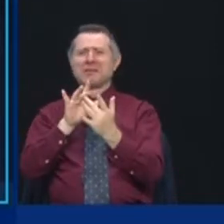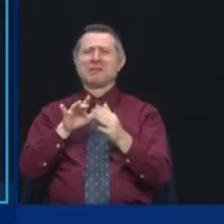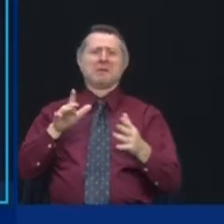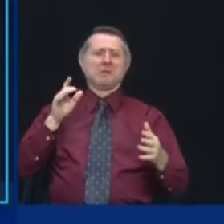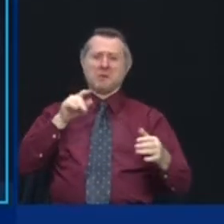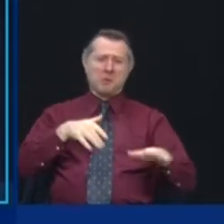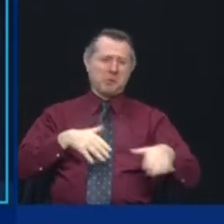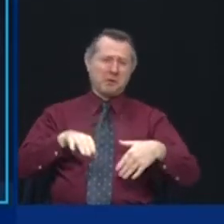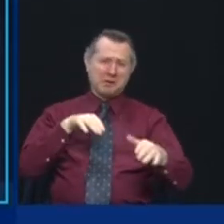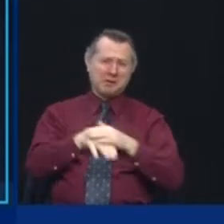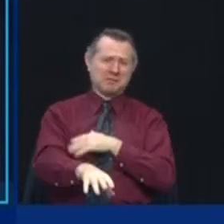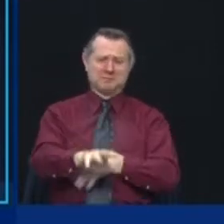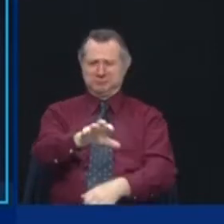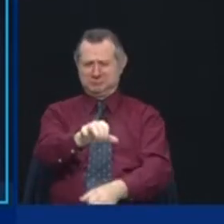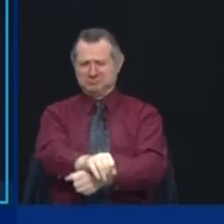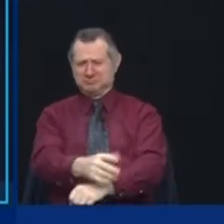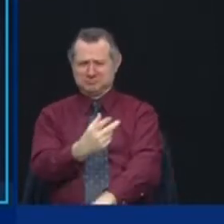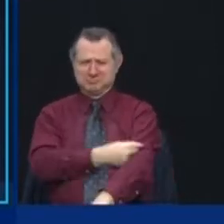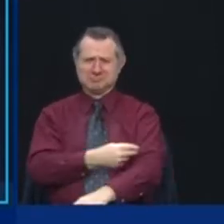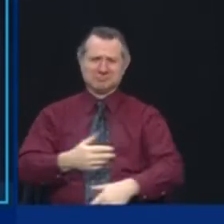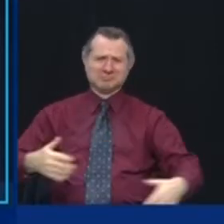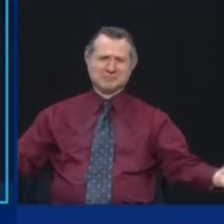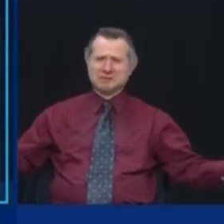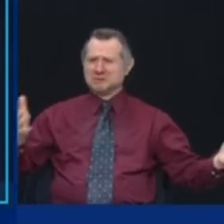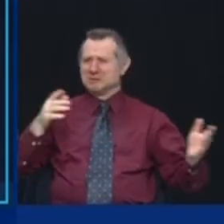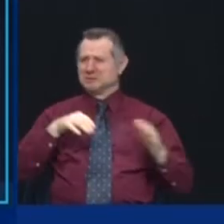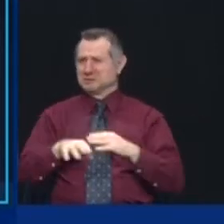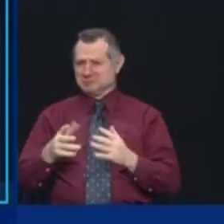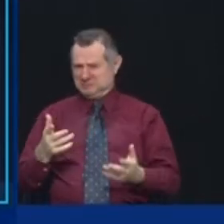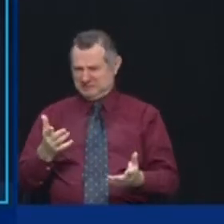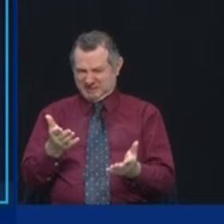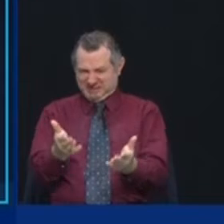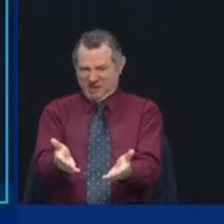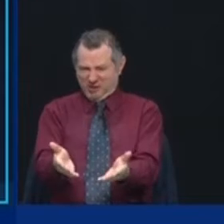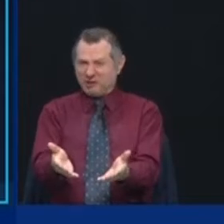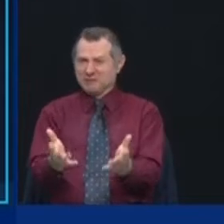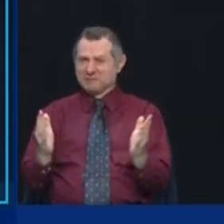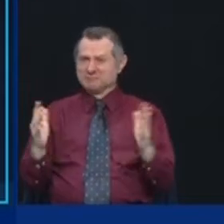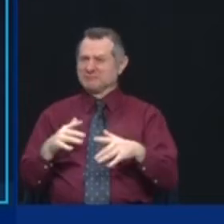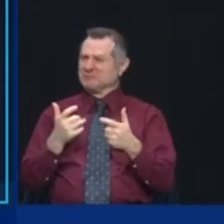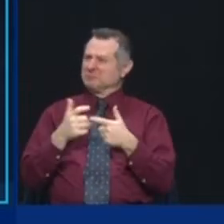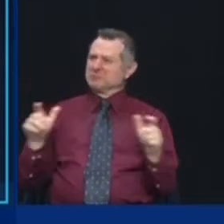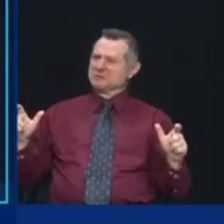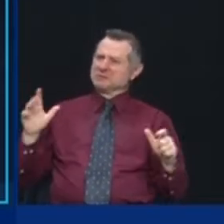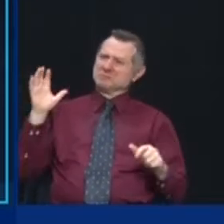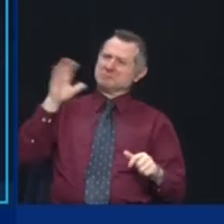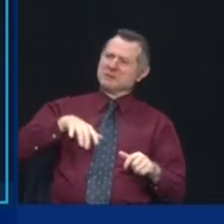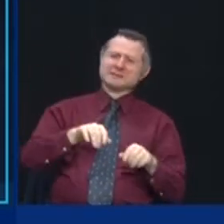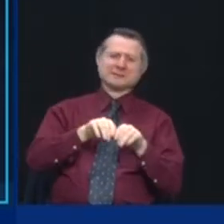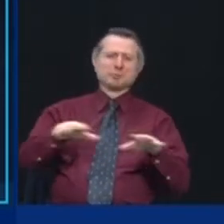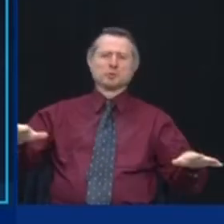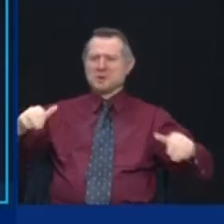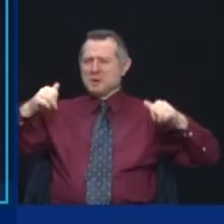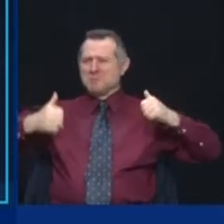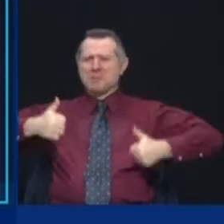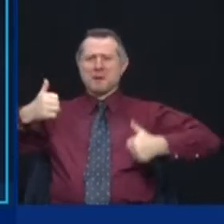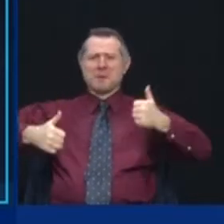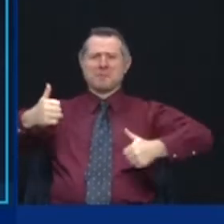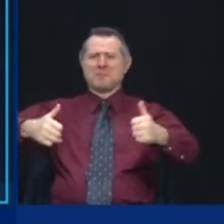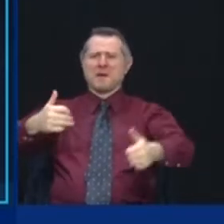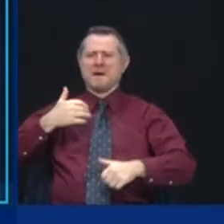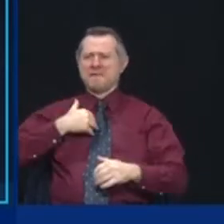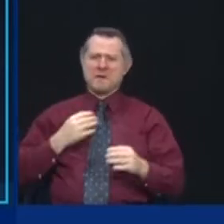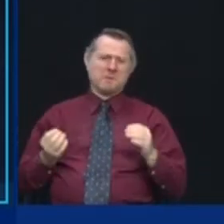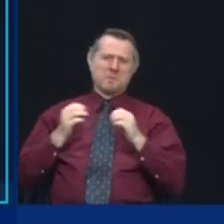eligible. We have one of the most extensive distribution sites in the United States of America. You go to one of our